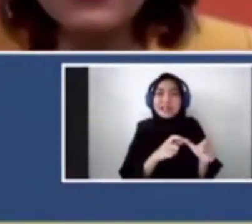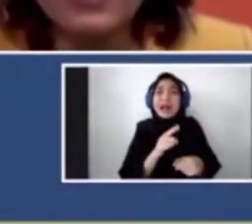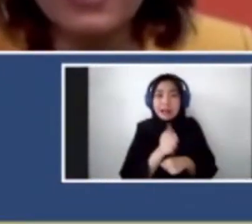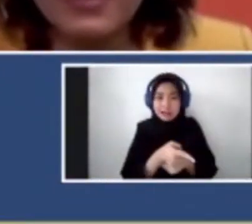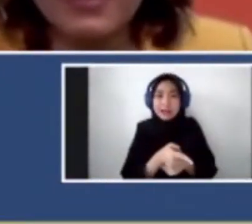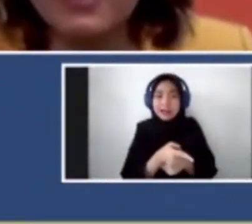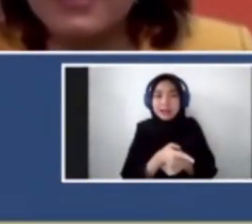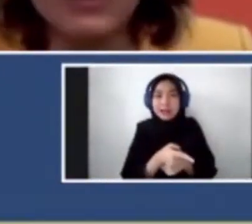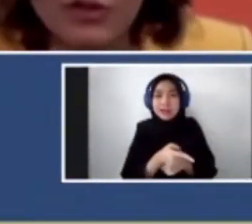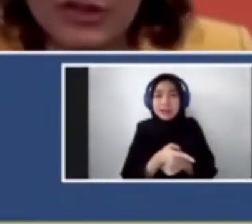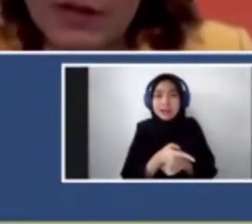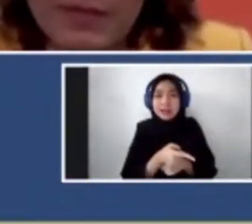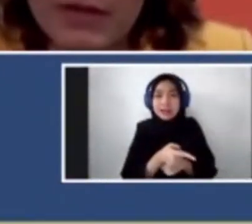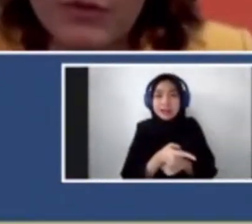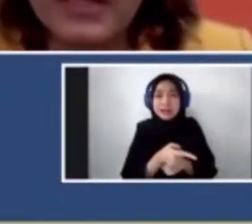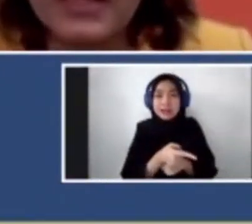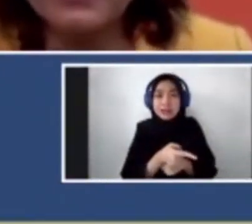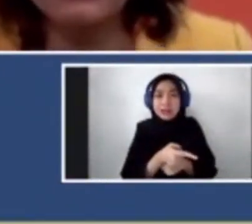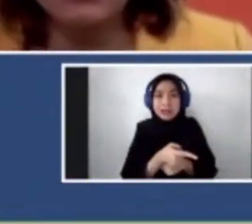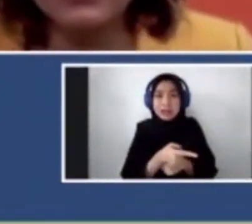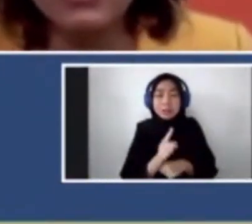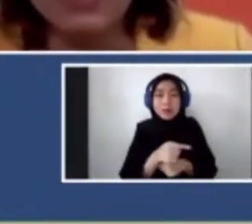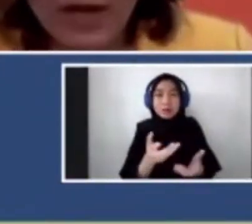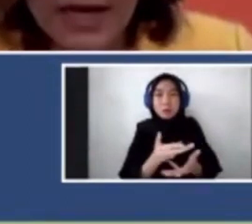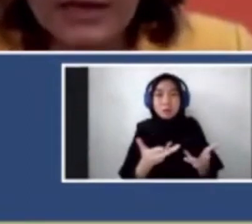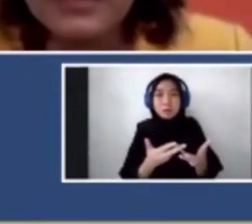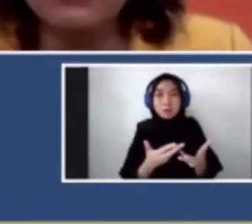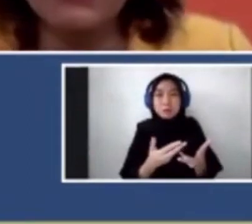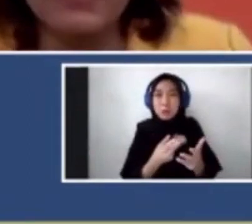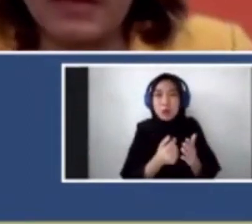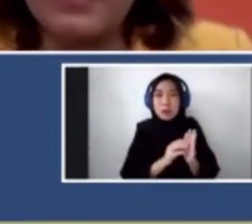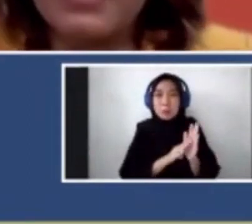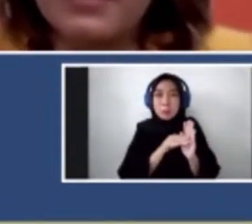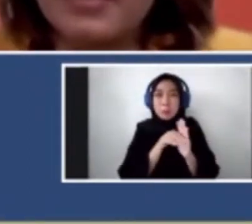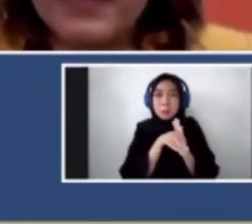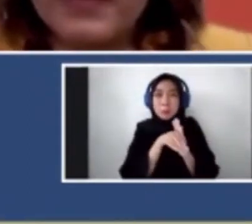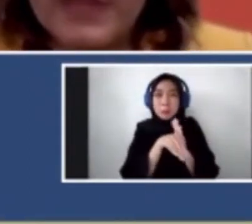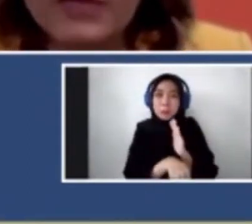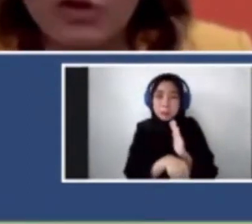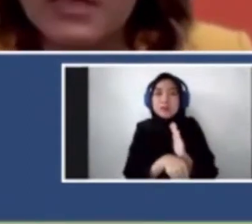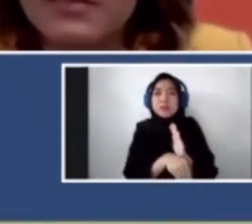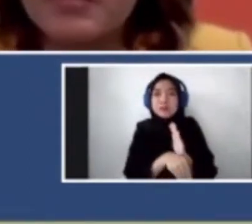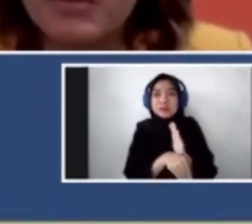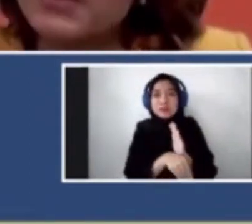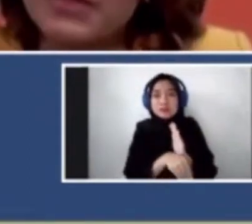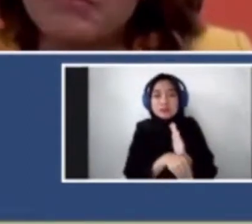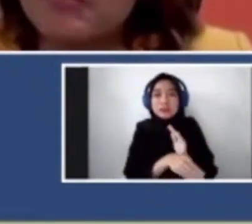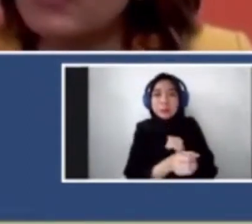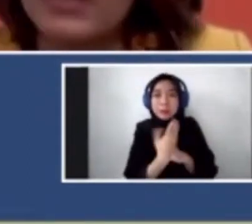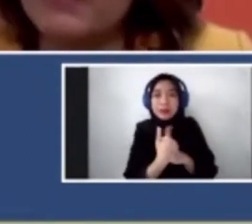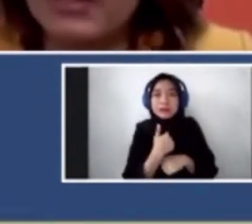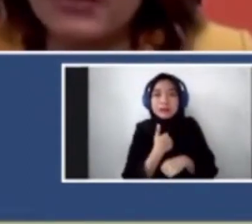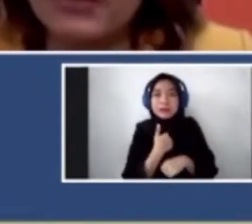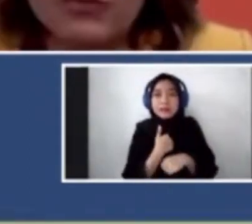use when the situation is very bad, when the wood is wet, and when they, but they told us the problem is that we